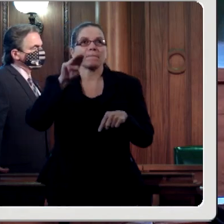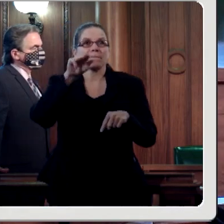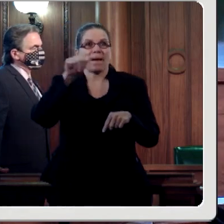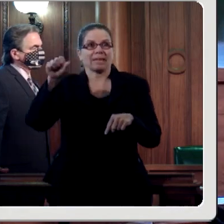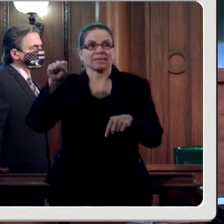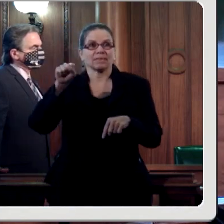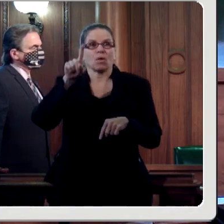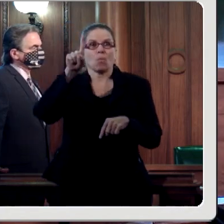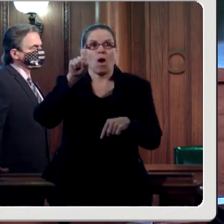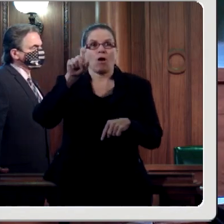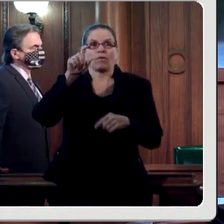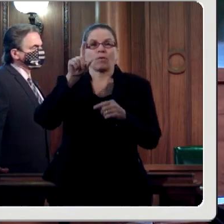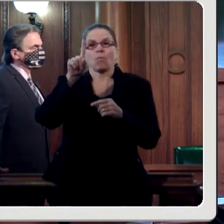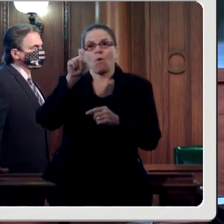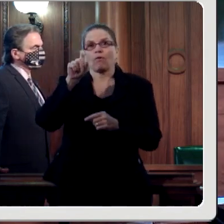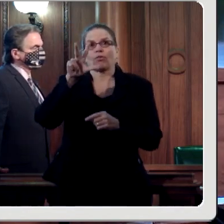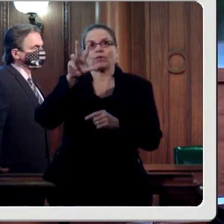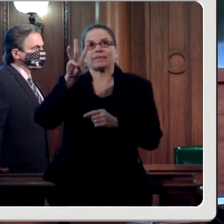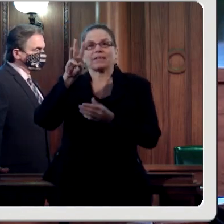136,168 confirmed cases, and